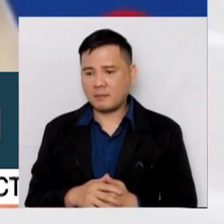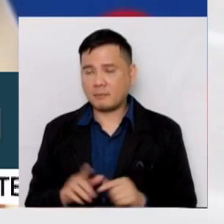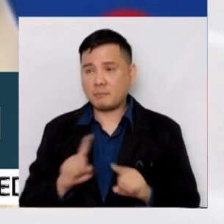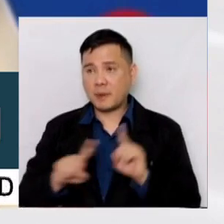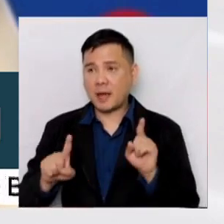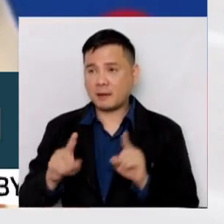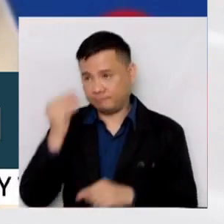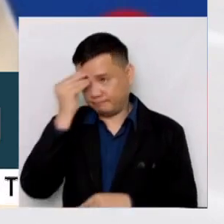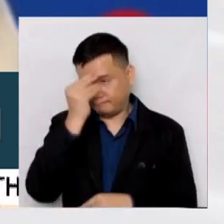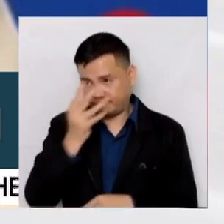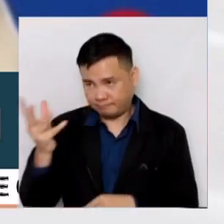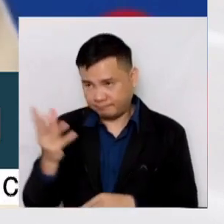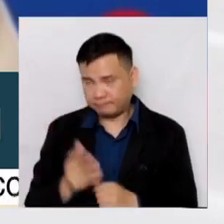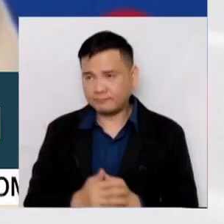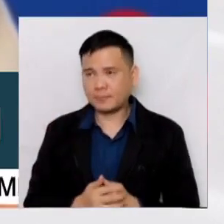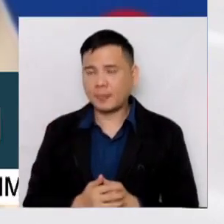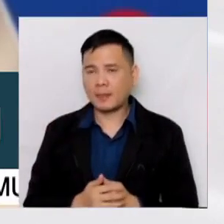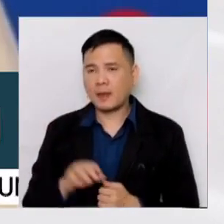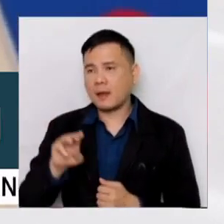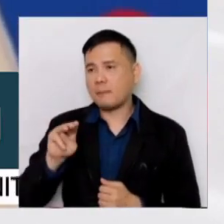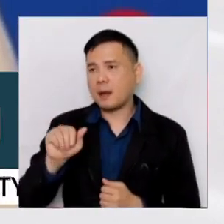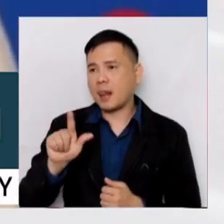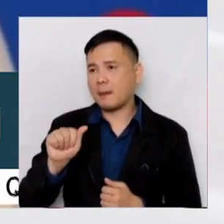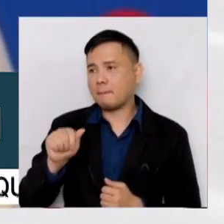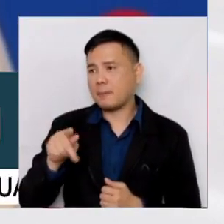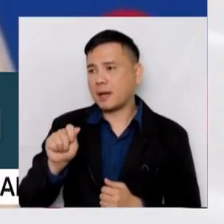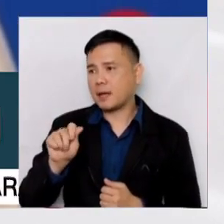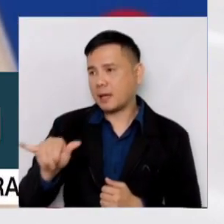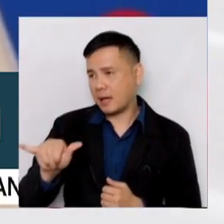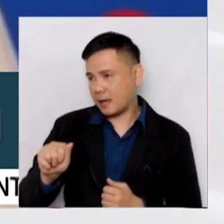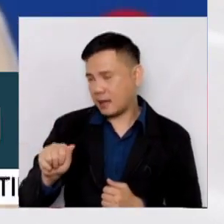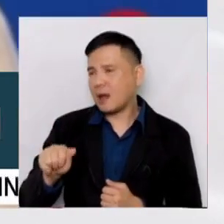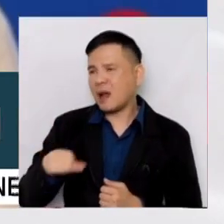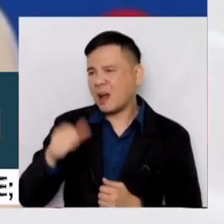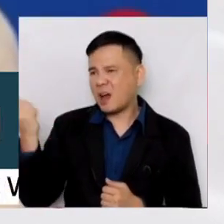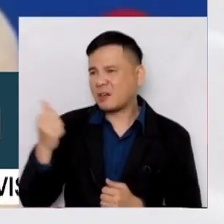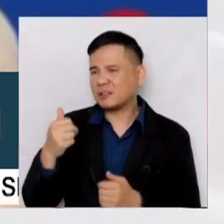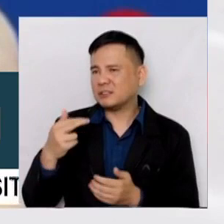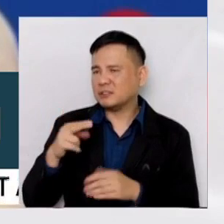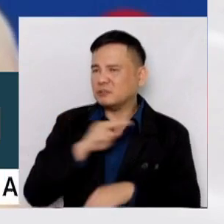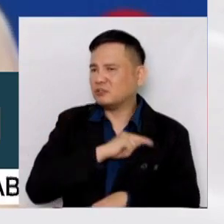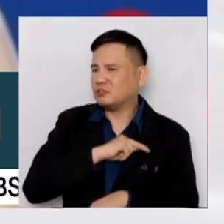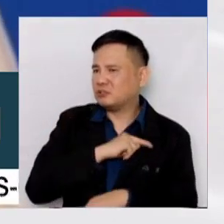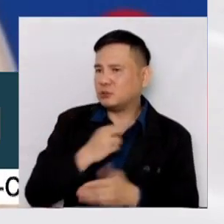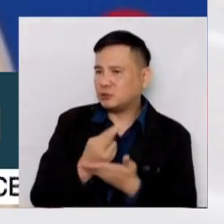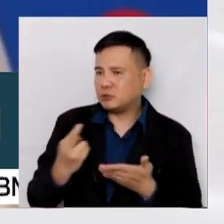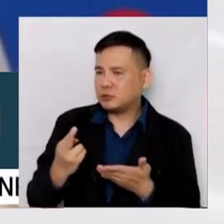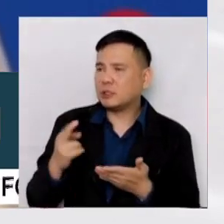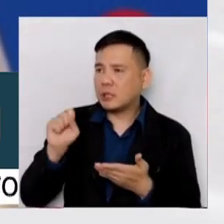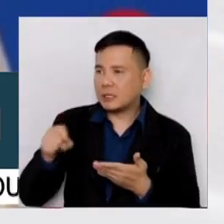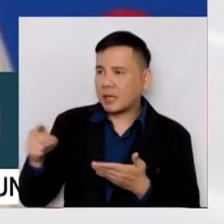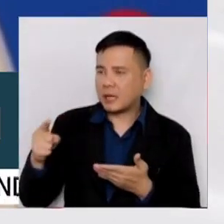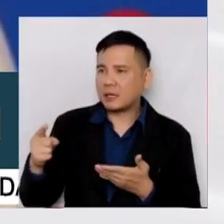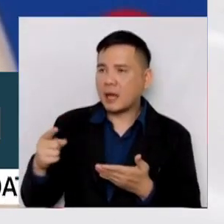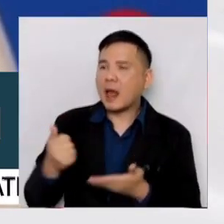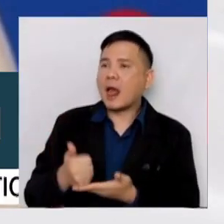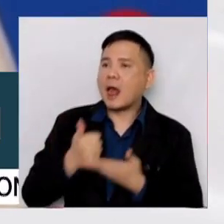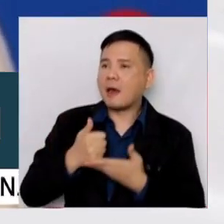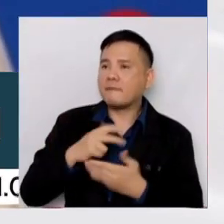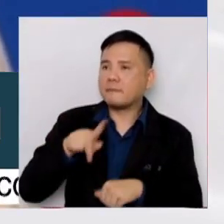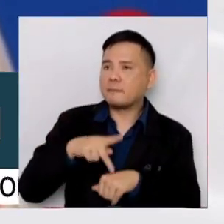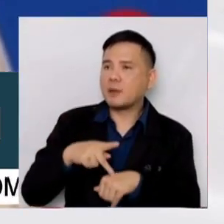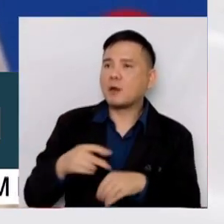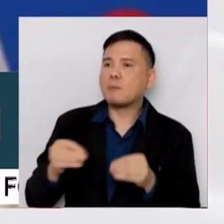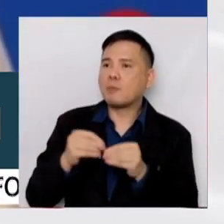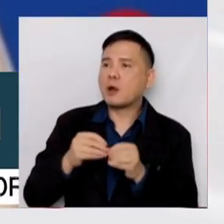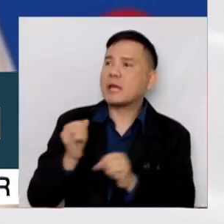this: Malampaya and other natural resources could be the source of a sovereign wealth fund. That is what I'm interested in,